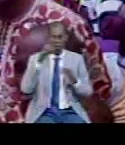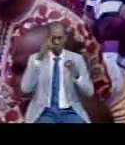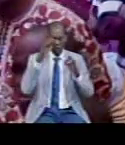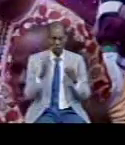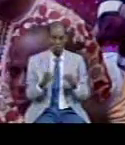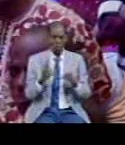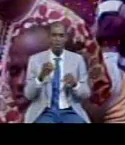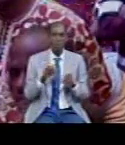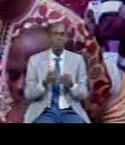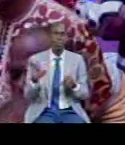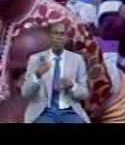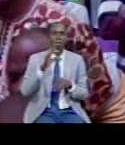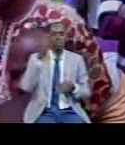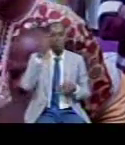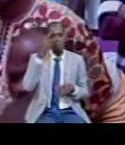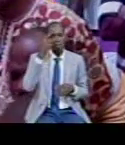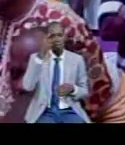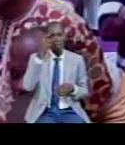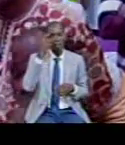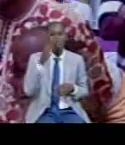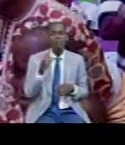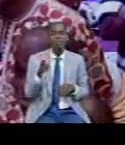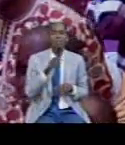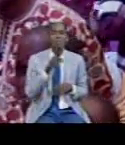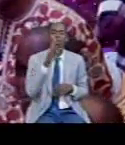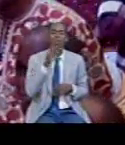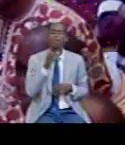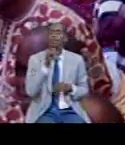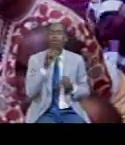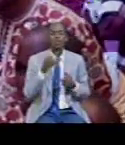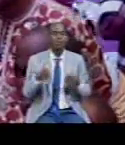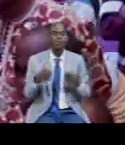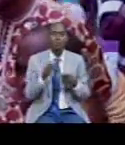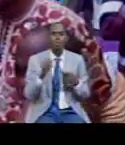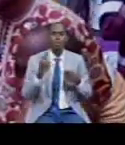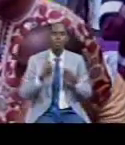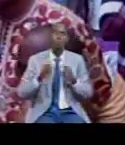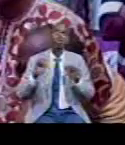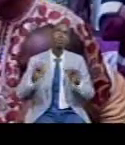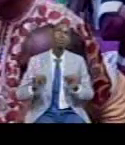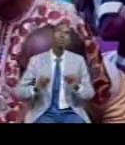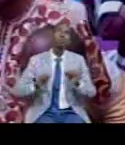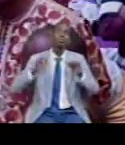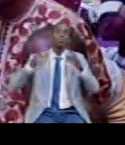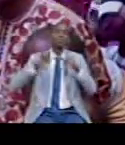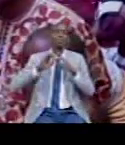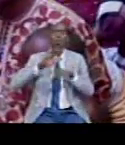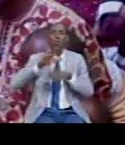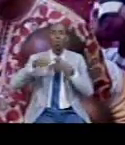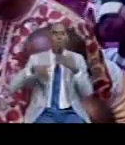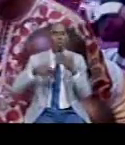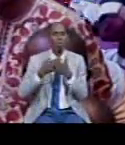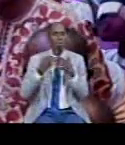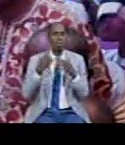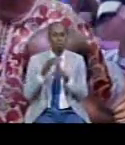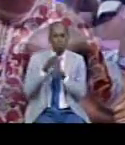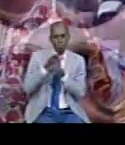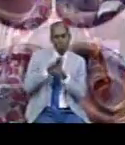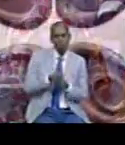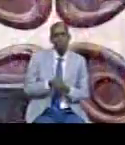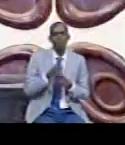They made up their mind. They are not going to yield to all the pressure from